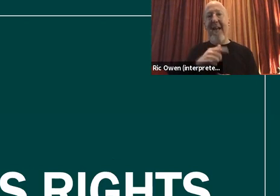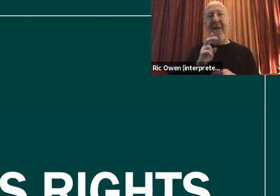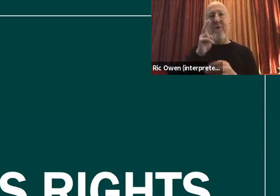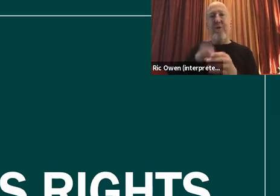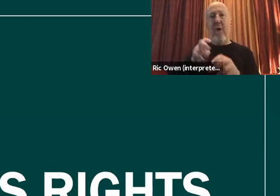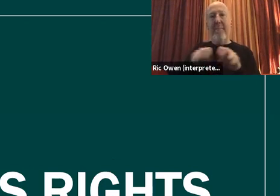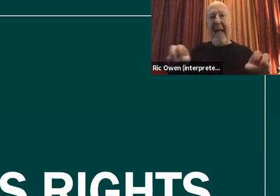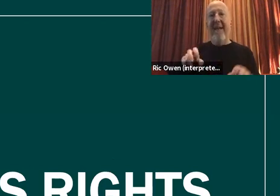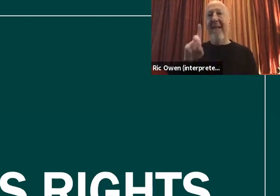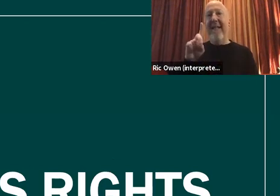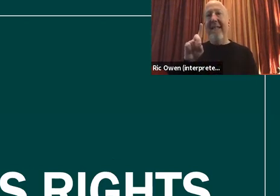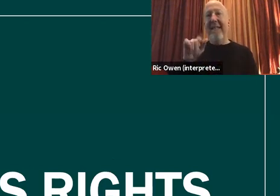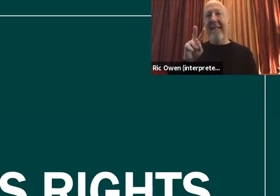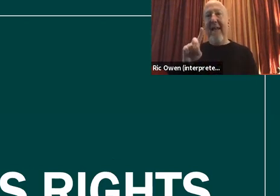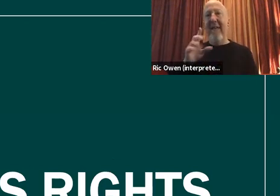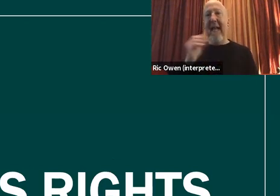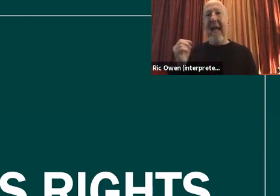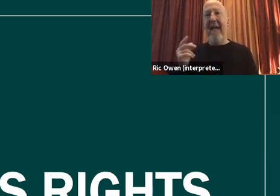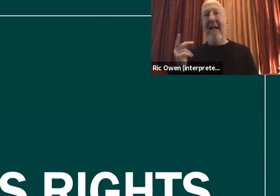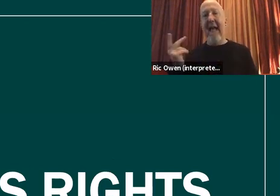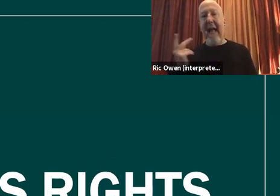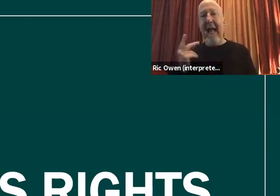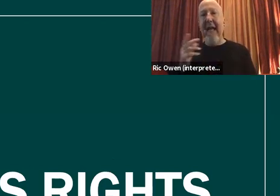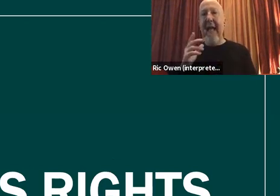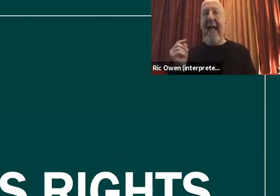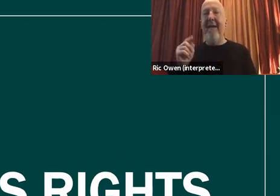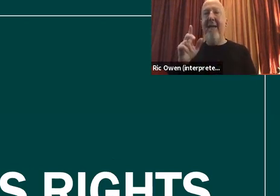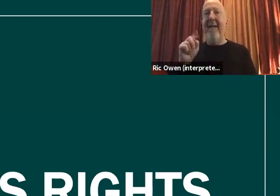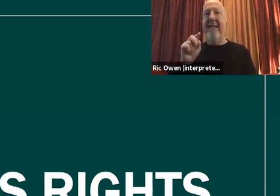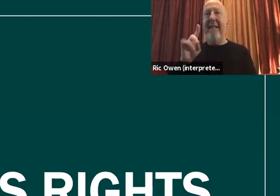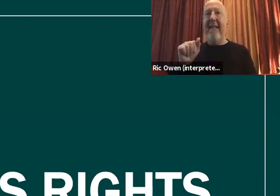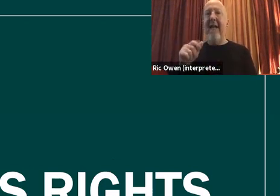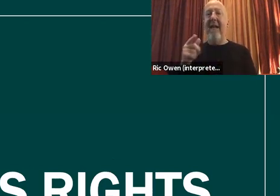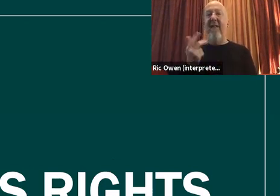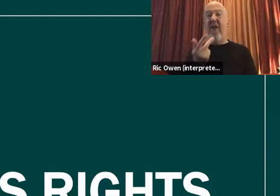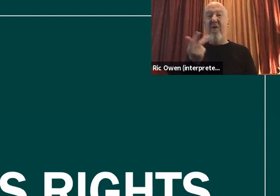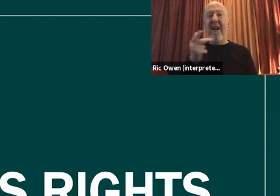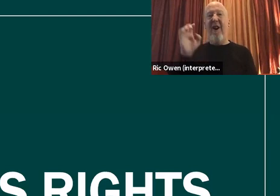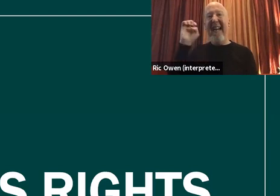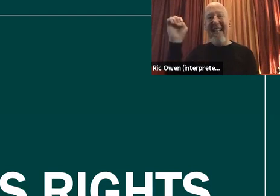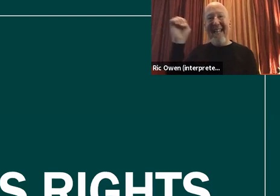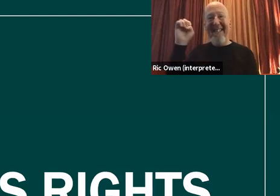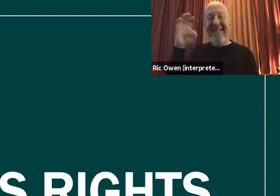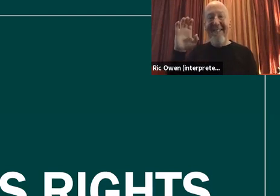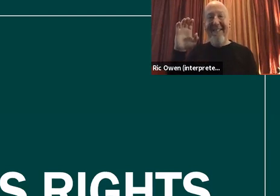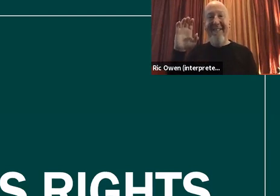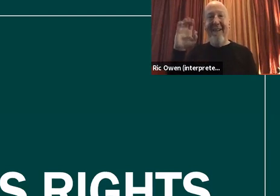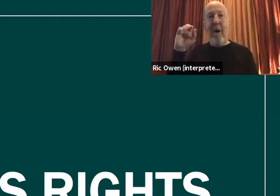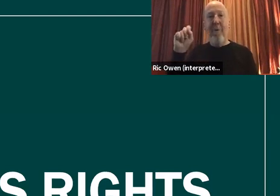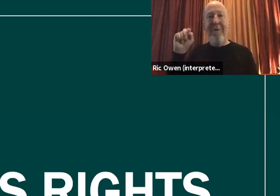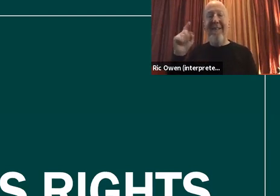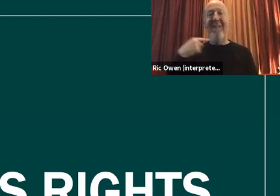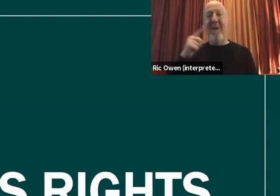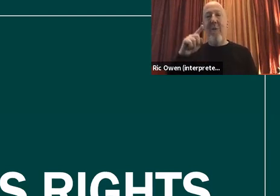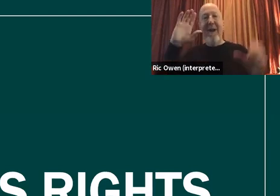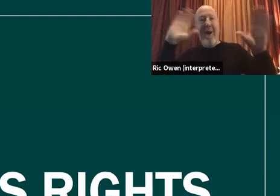and I and Tilda are actually on the East Coast. And so we are waving to our friends